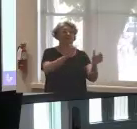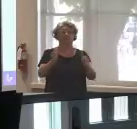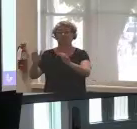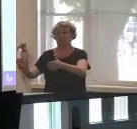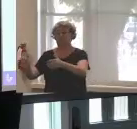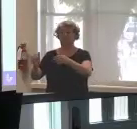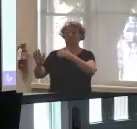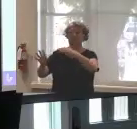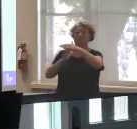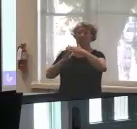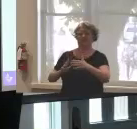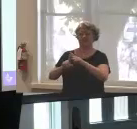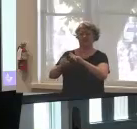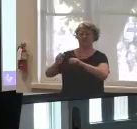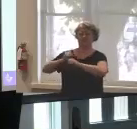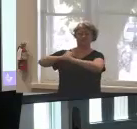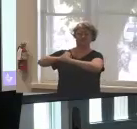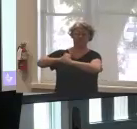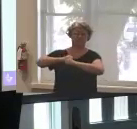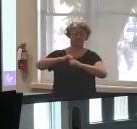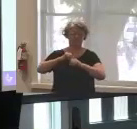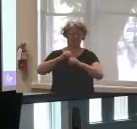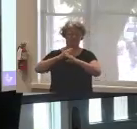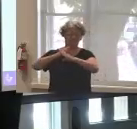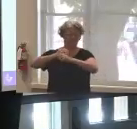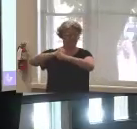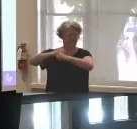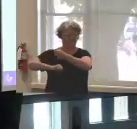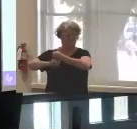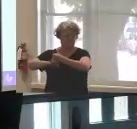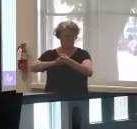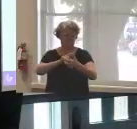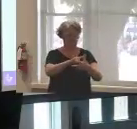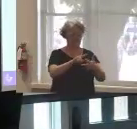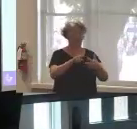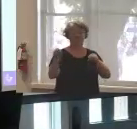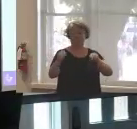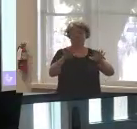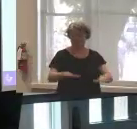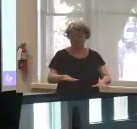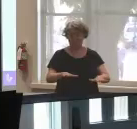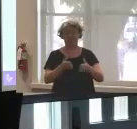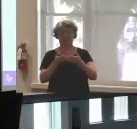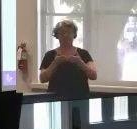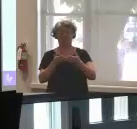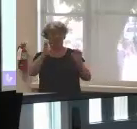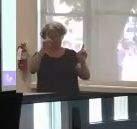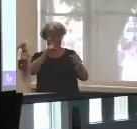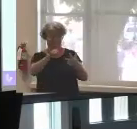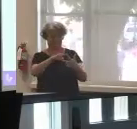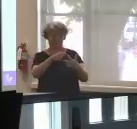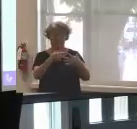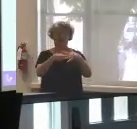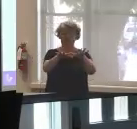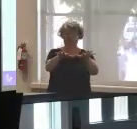of immigration and refugee protection support, settlement and integration, and public education. One of the things that our